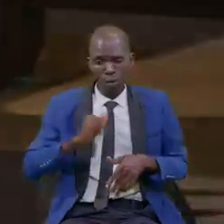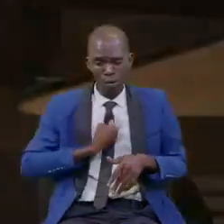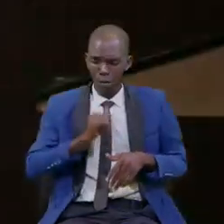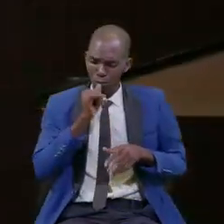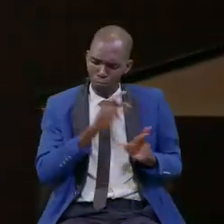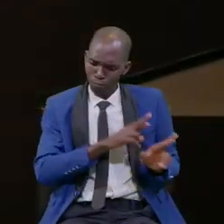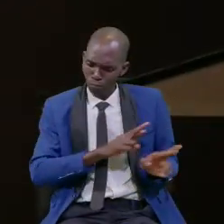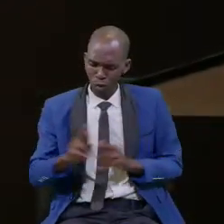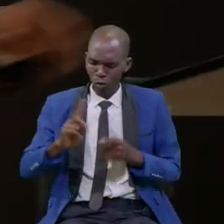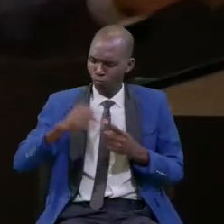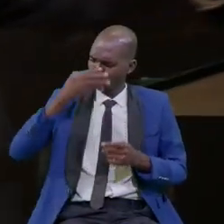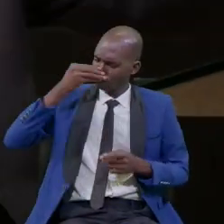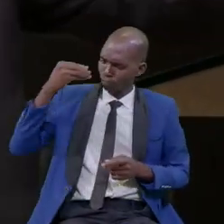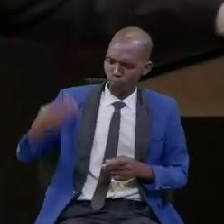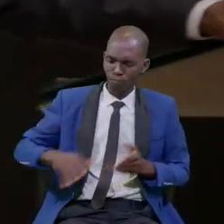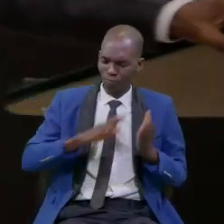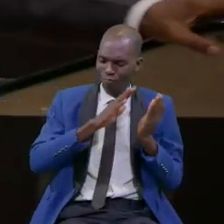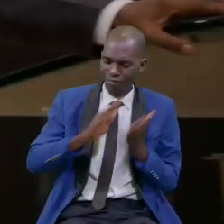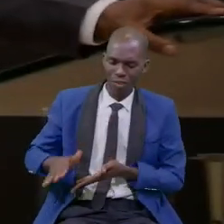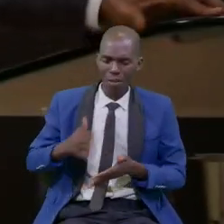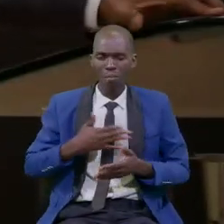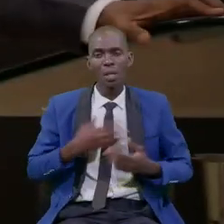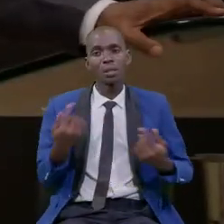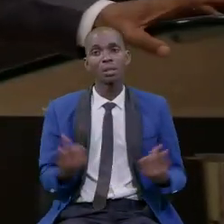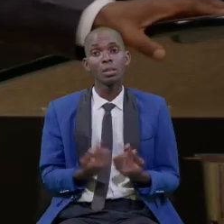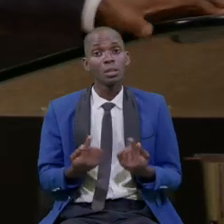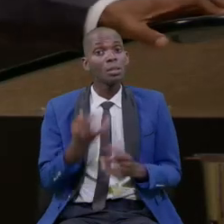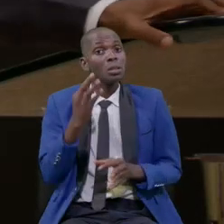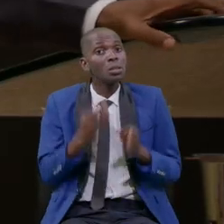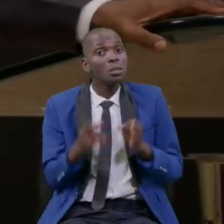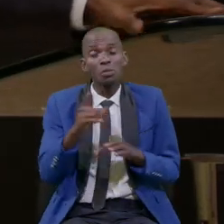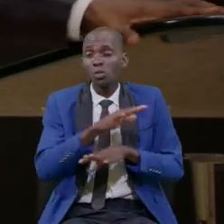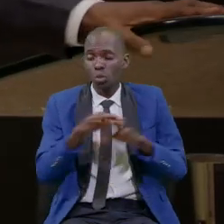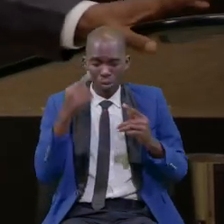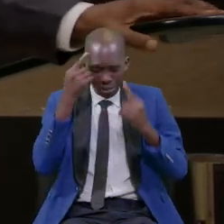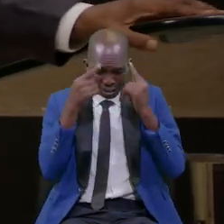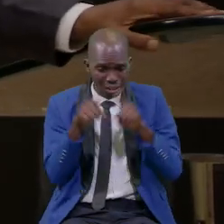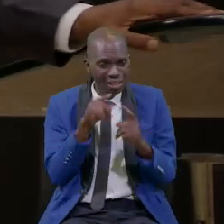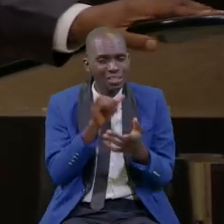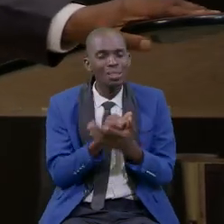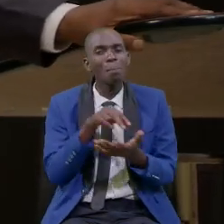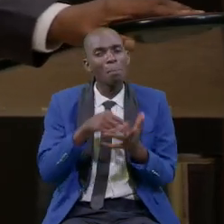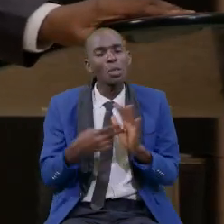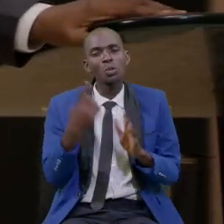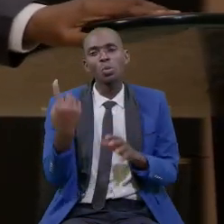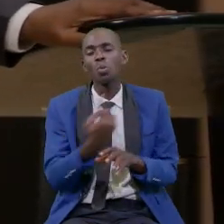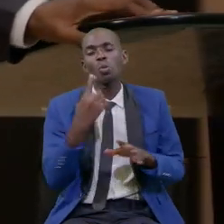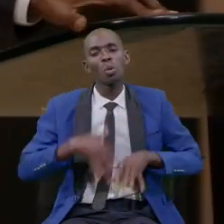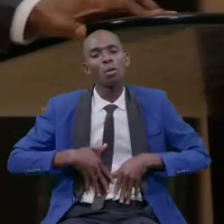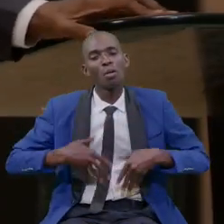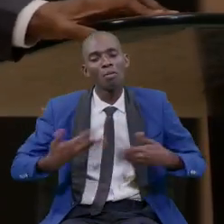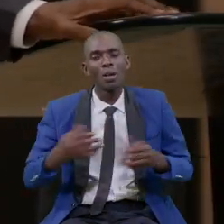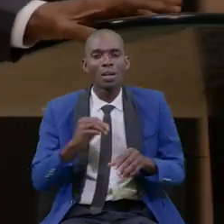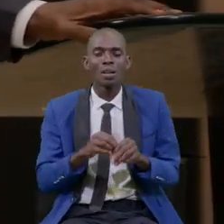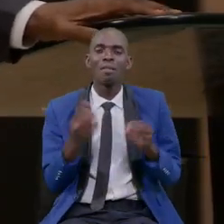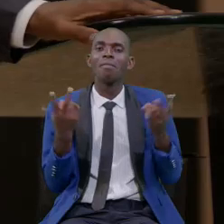forsaking the sin. If we don't do that, it just is superficial, surface confession. And